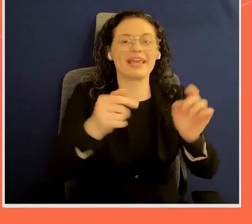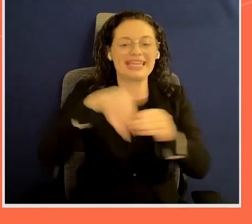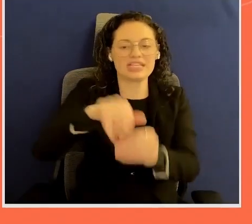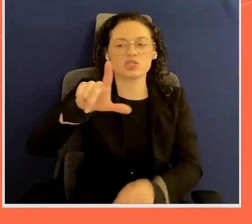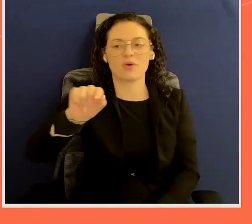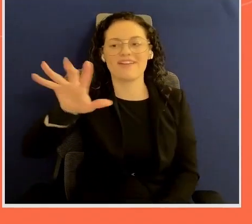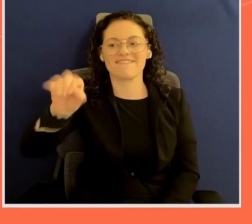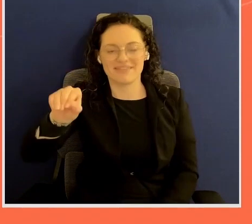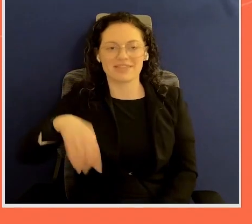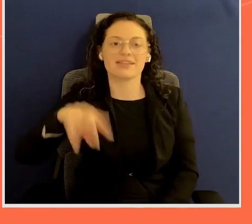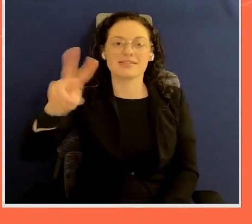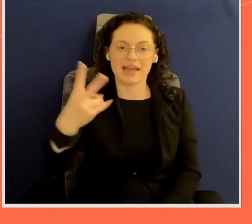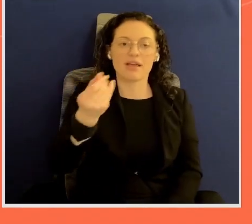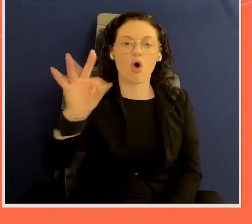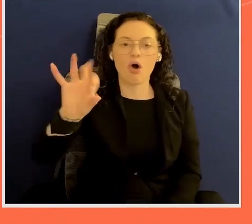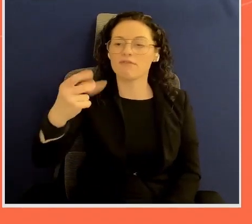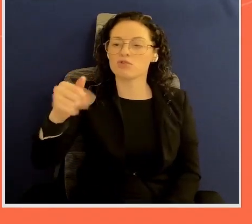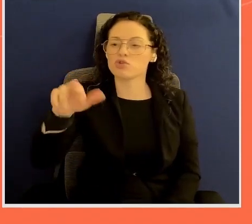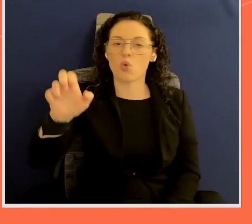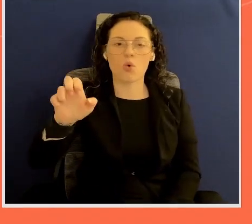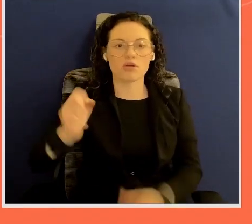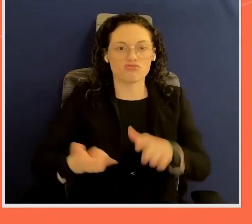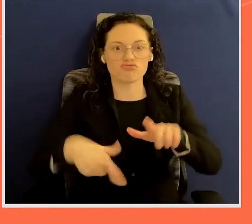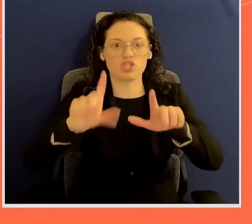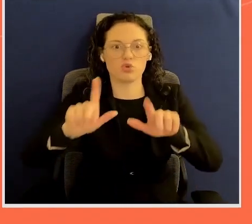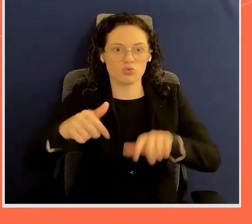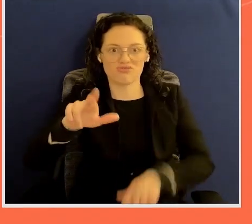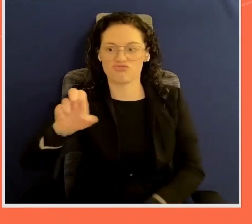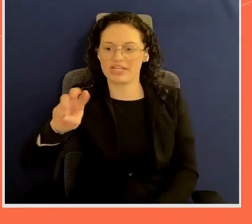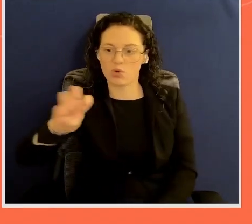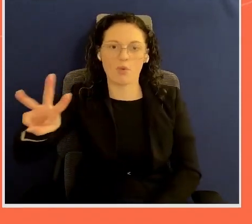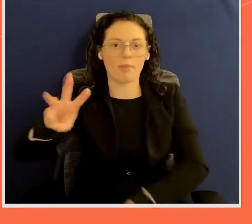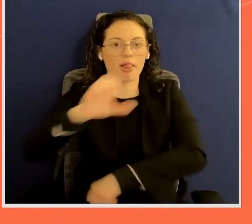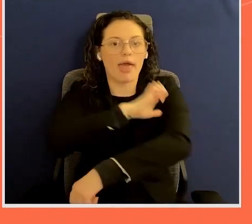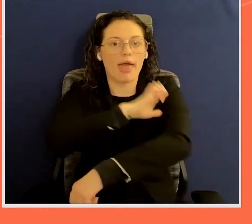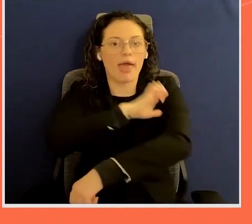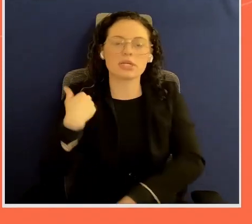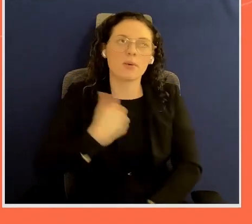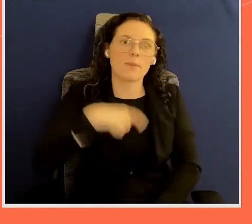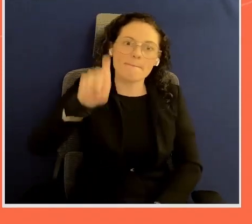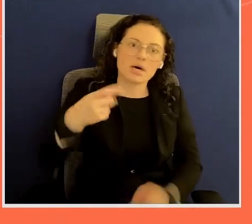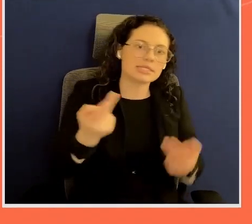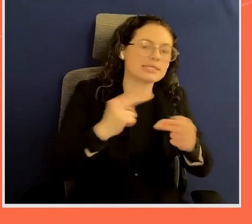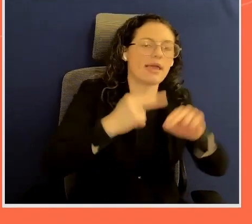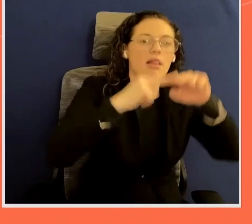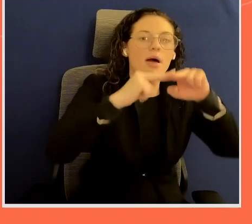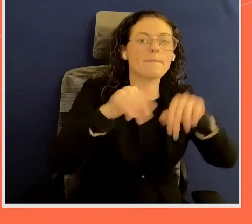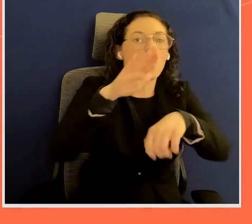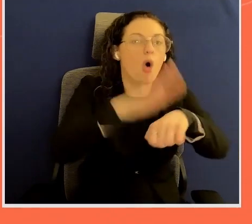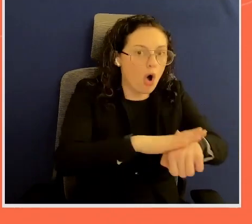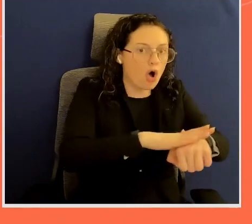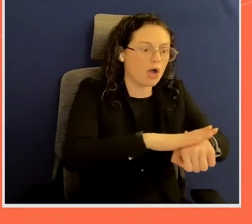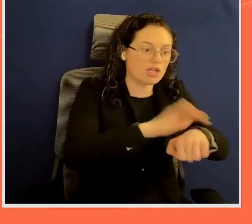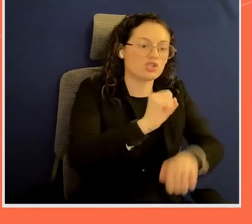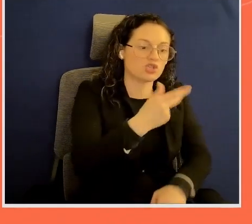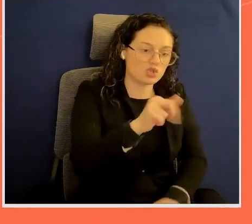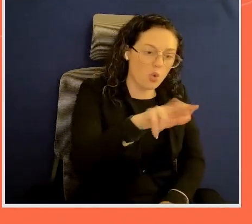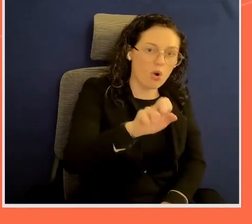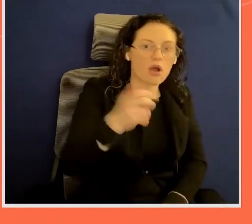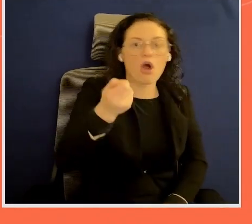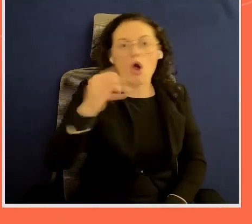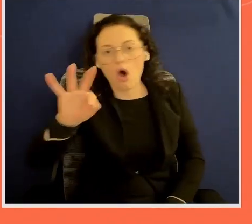to Indonesia, to Norway, to here in Palau, all of you who are here have helped to make very